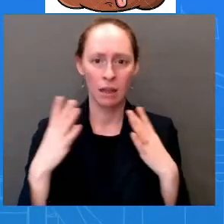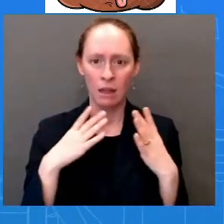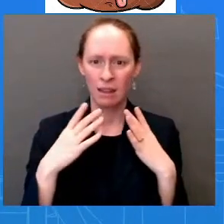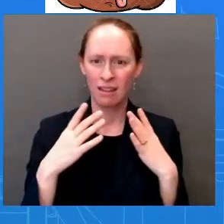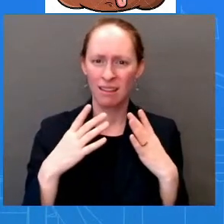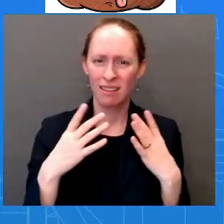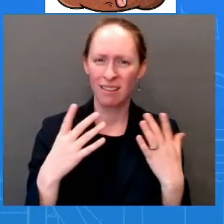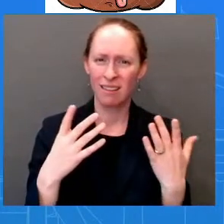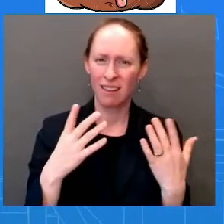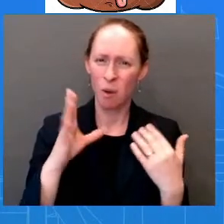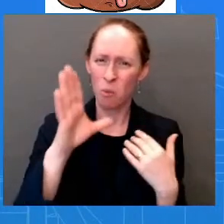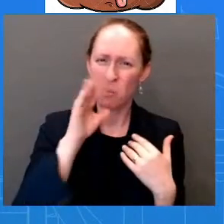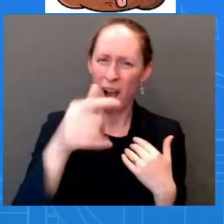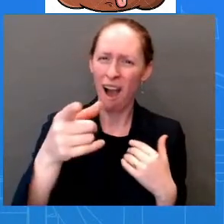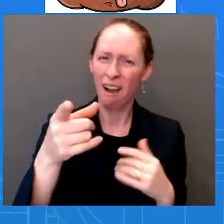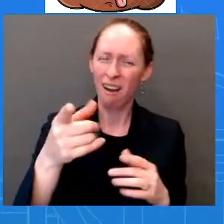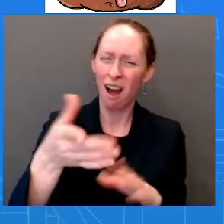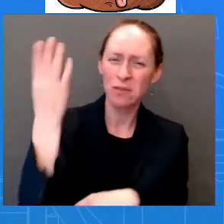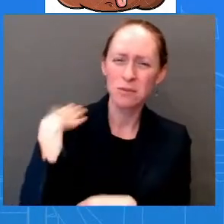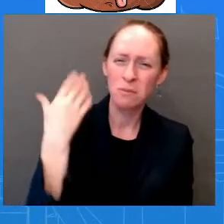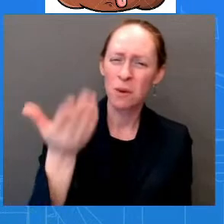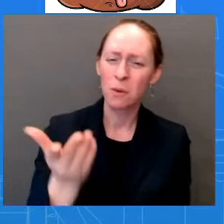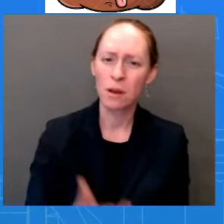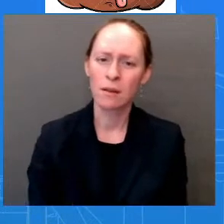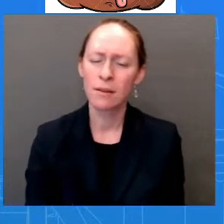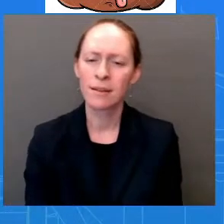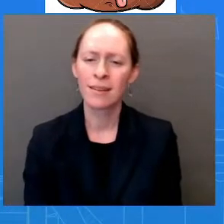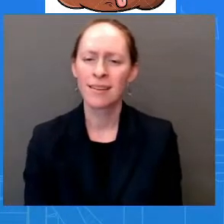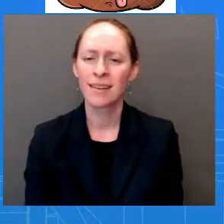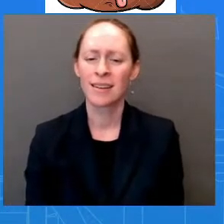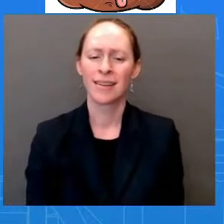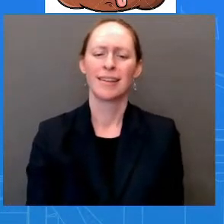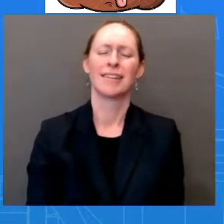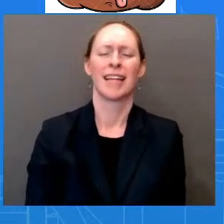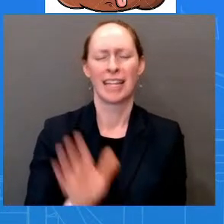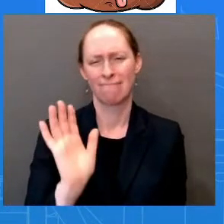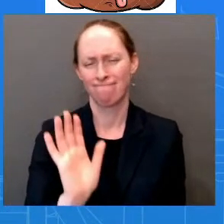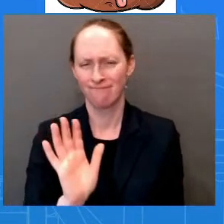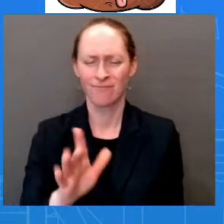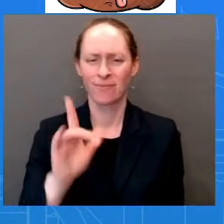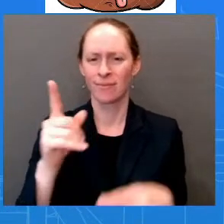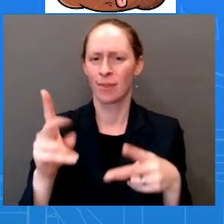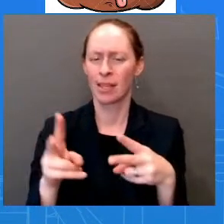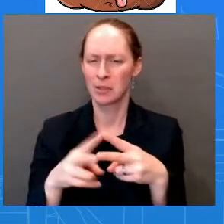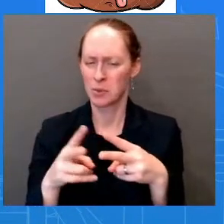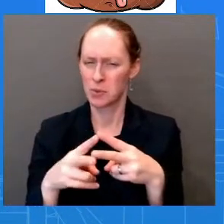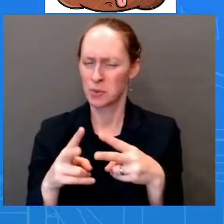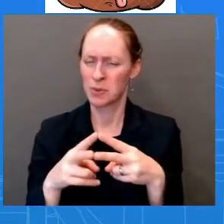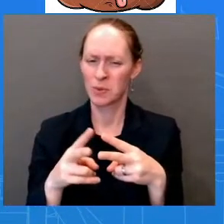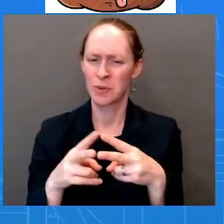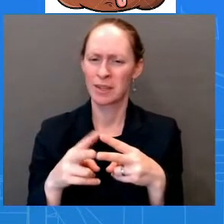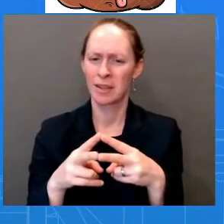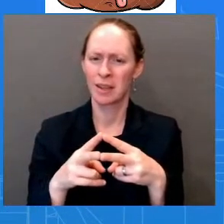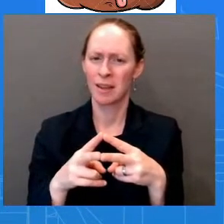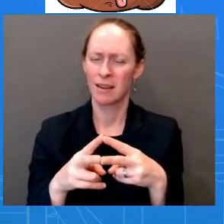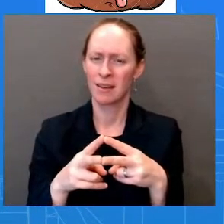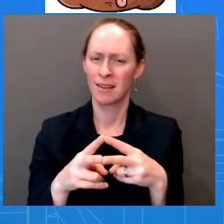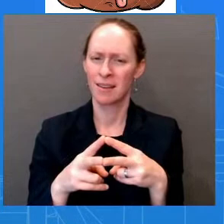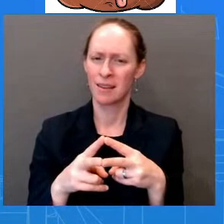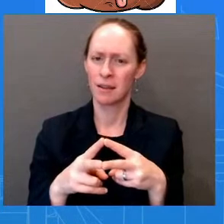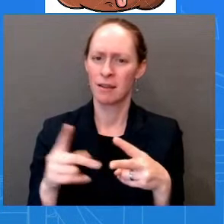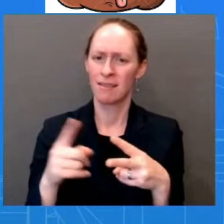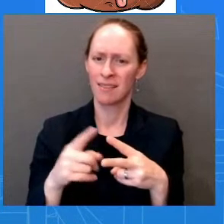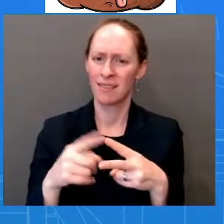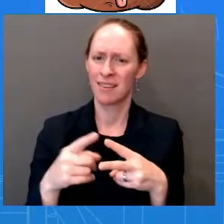bigger effect? Well, no, so two things. First of all, we have been talking about this, I would say, pretty consistently for a couple of